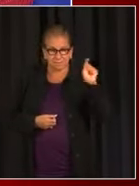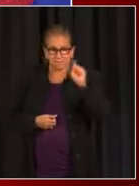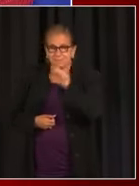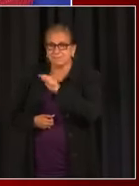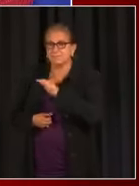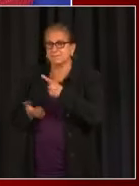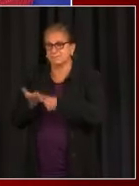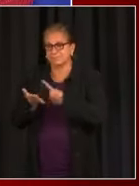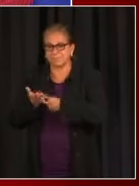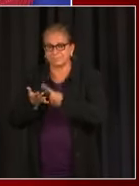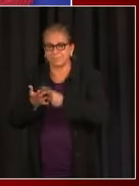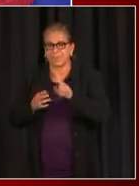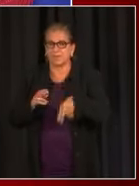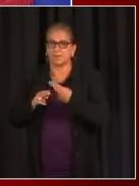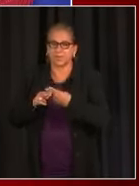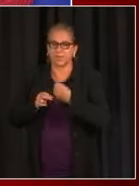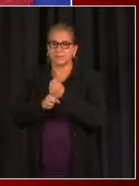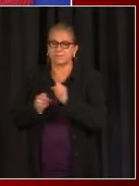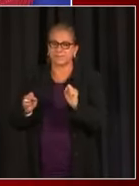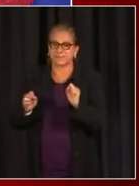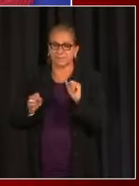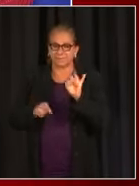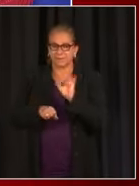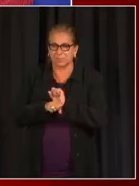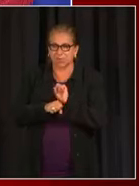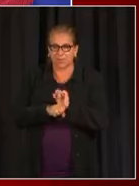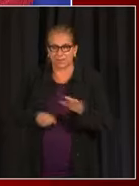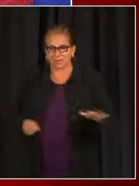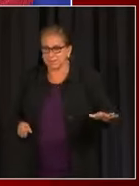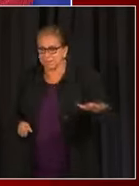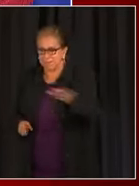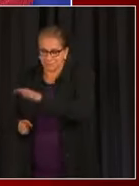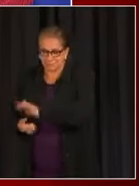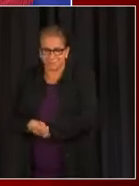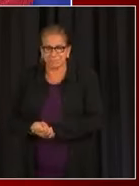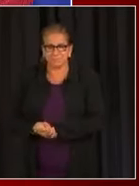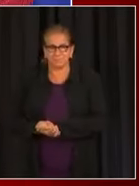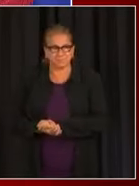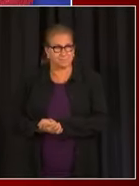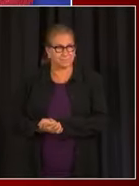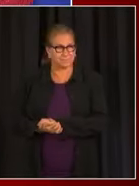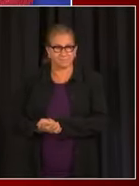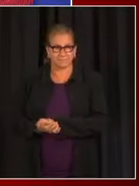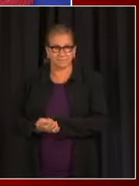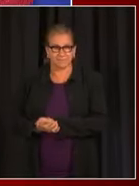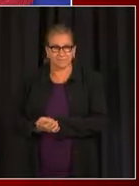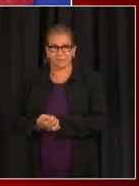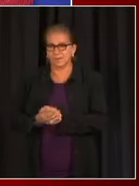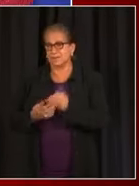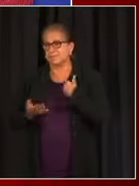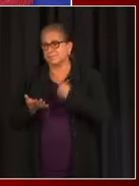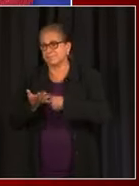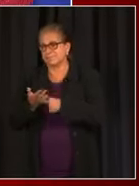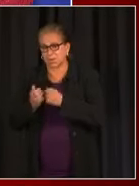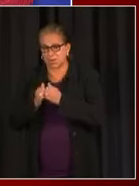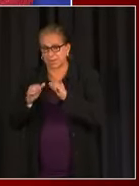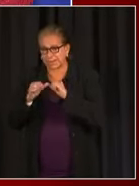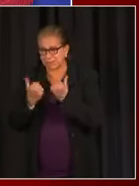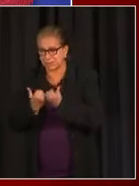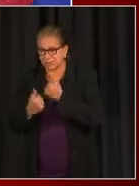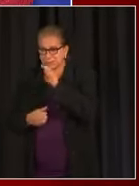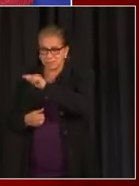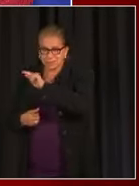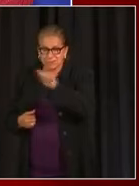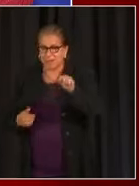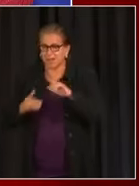be safe and protected at the office. They also want the clients of their agencies to be safe and protected, and